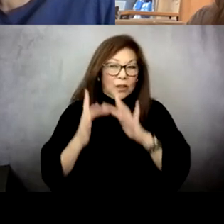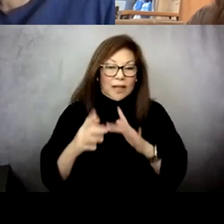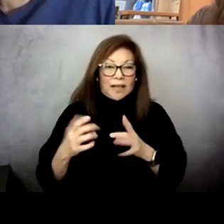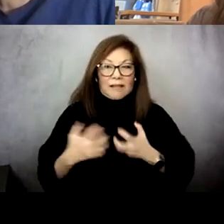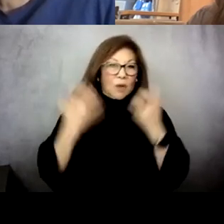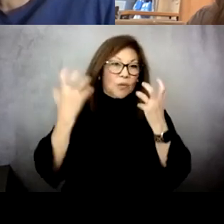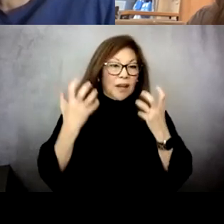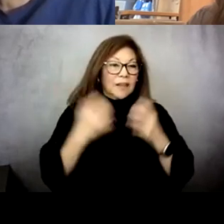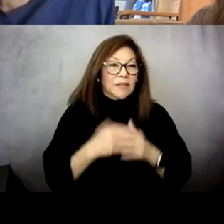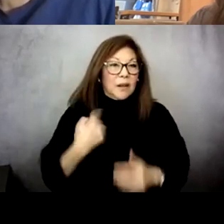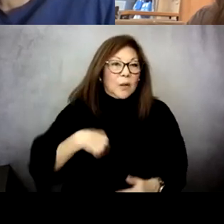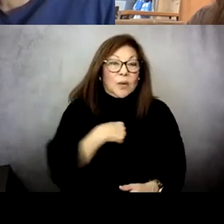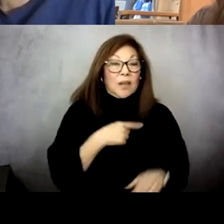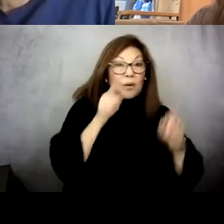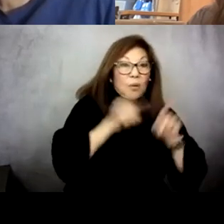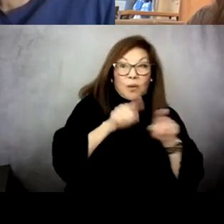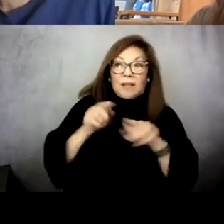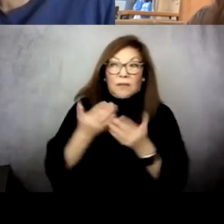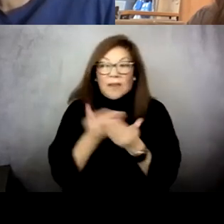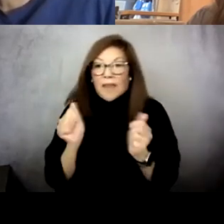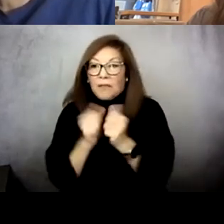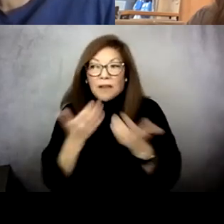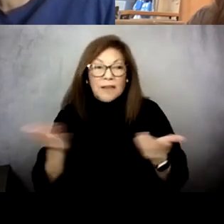you know, we either agree on everything or you're,